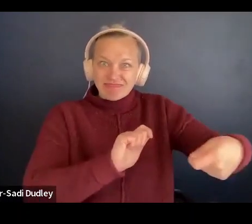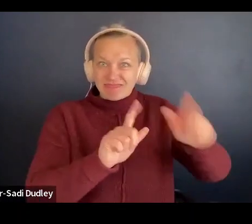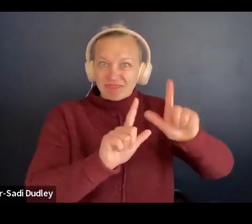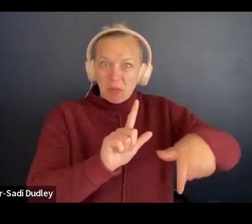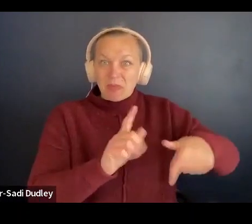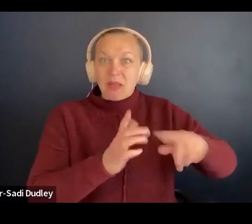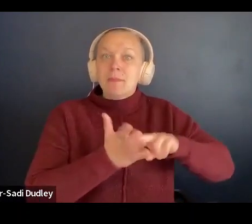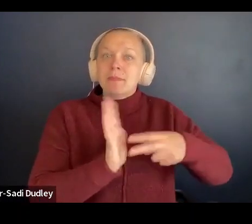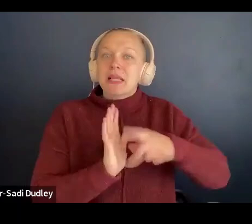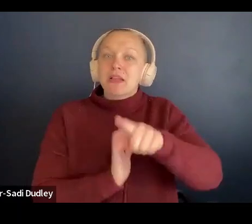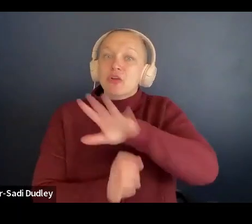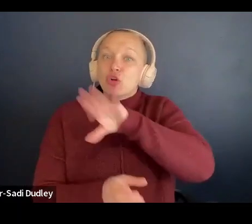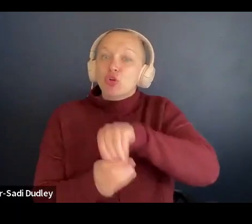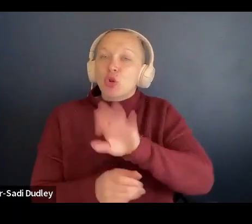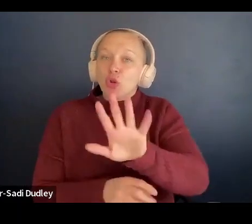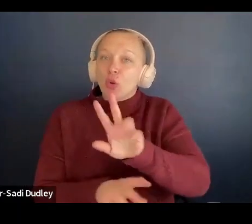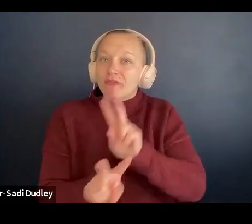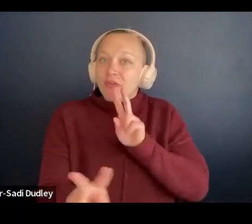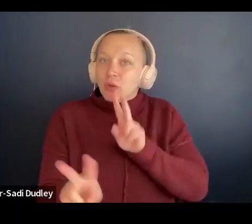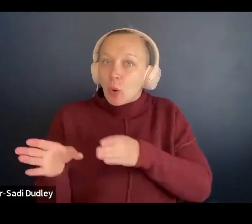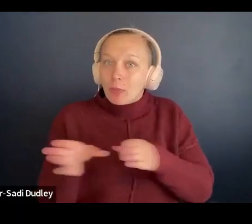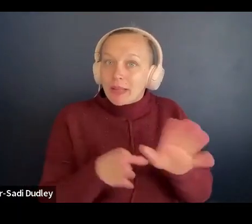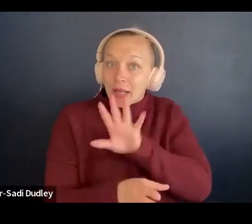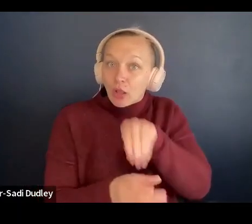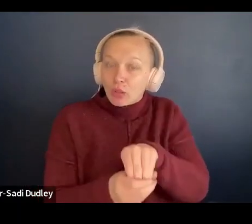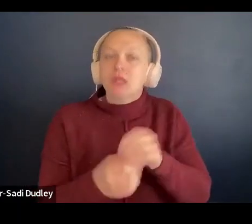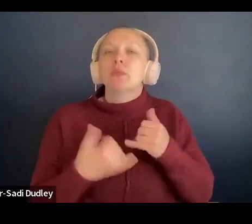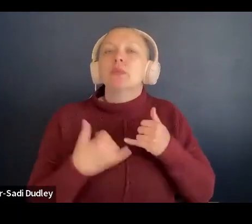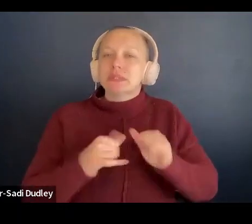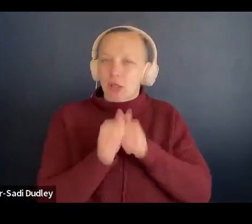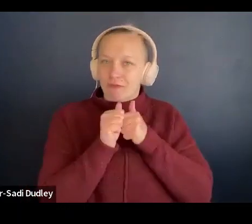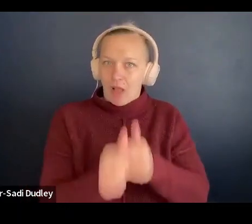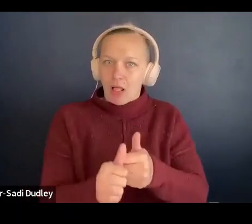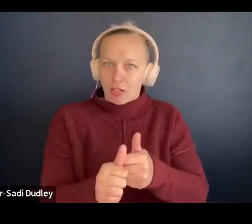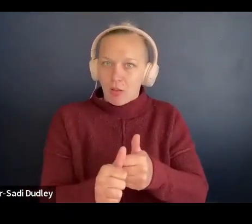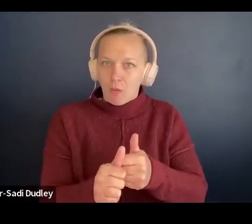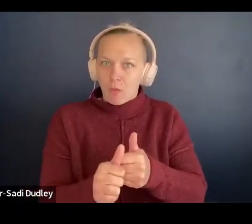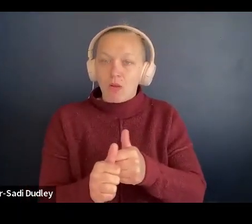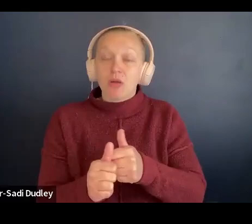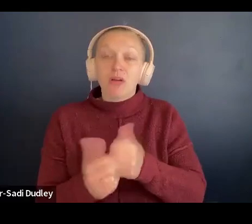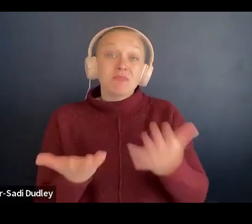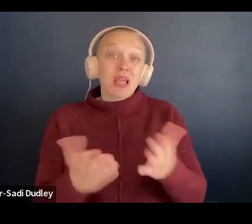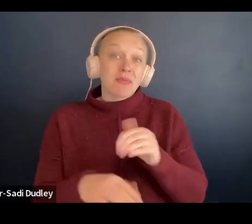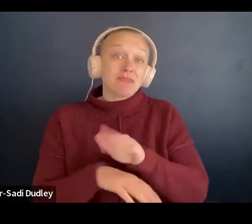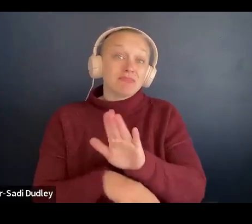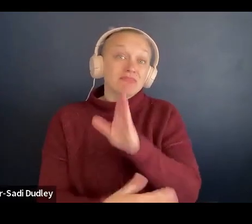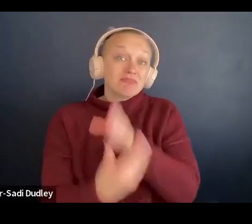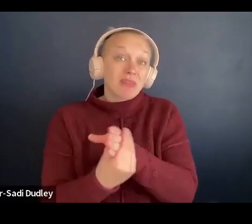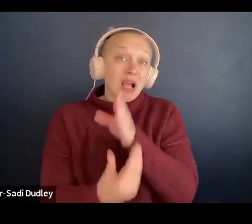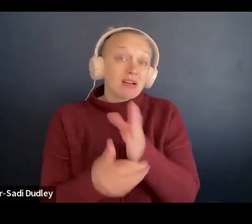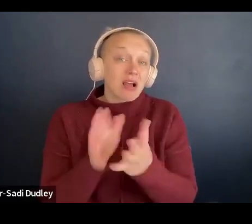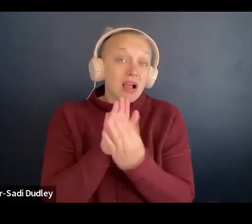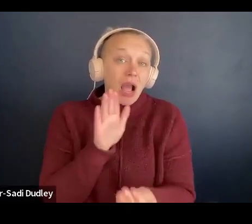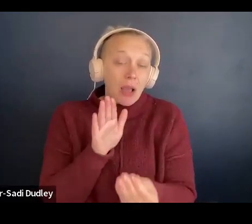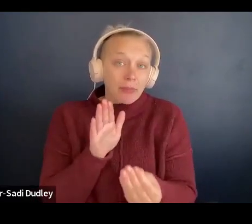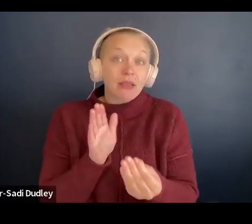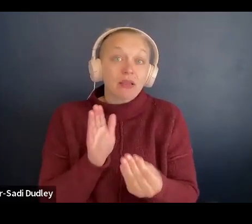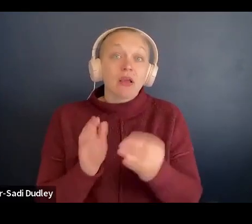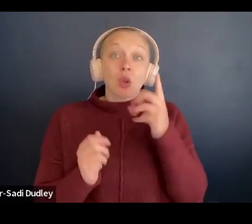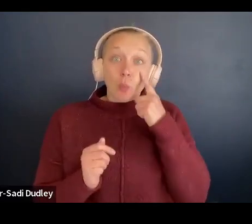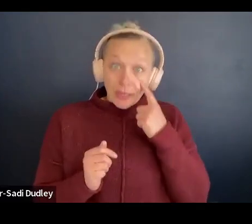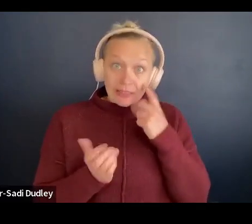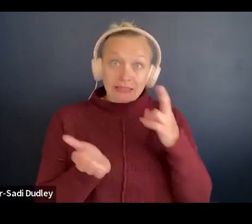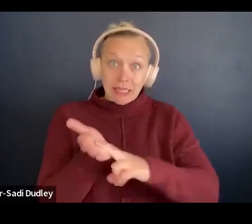will be followed if it's on file at the funeral home or your family has copies of that. So if it's signed by witnesses, we will still follow those